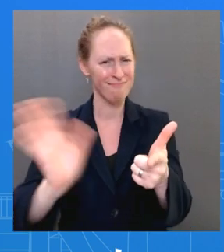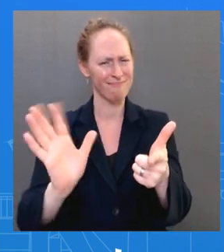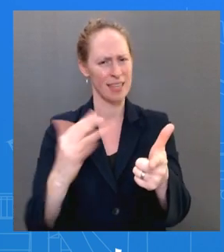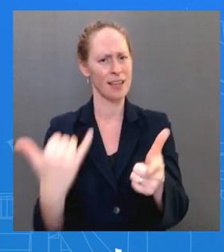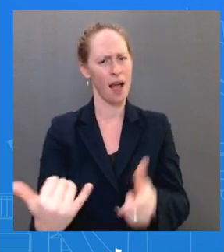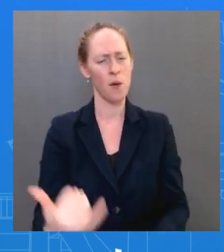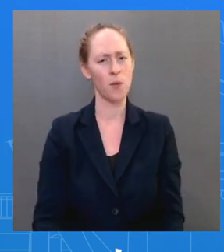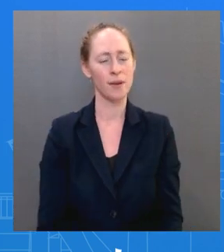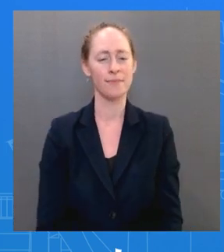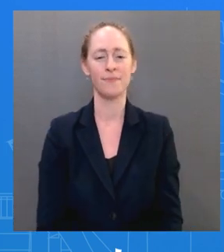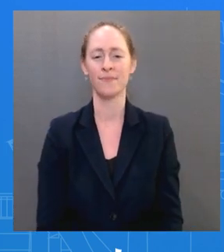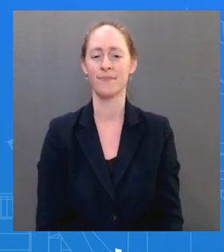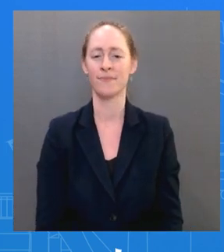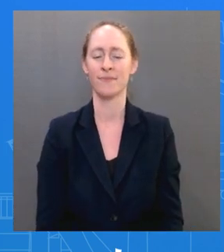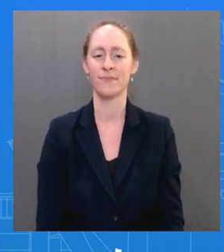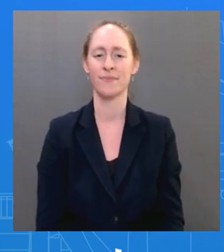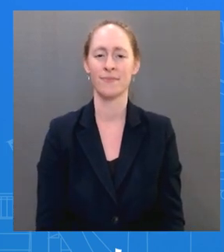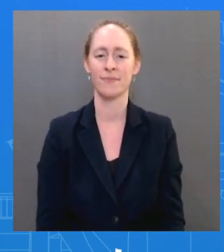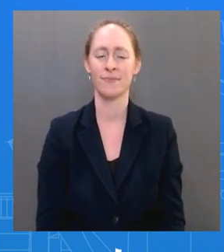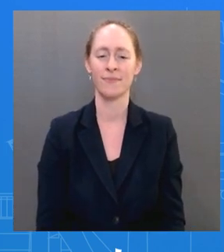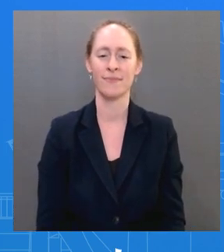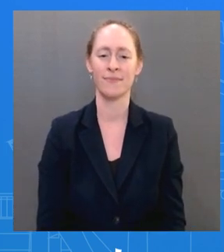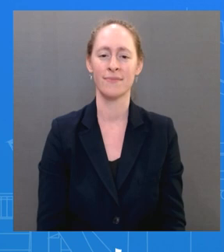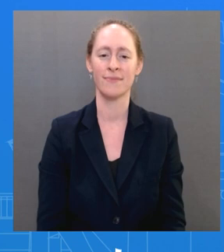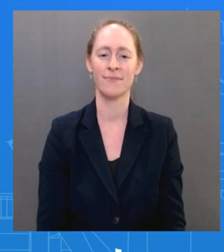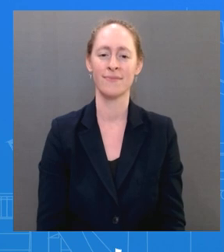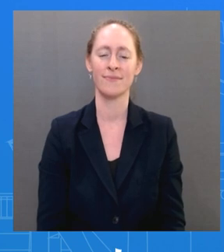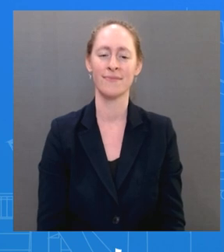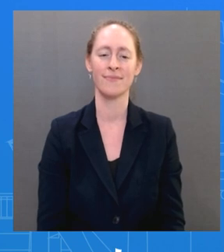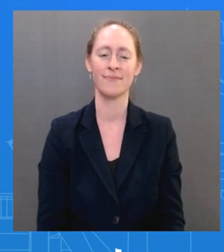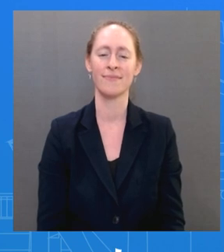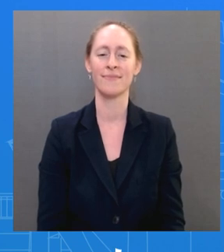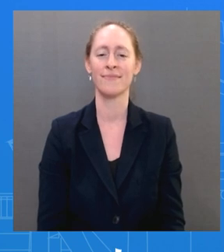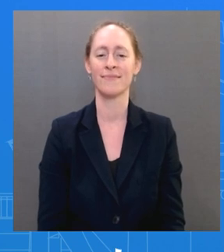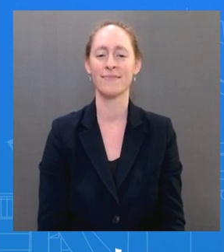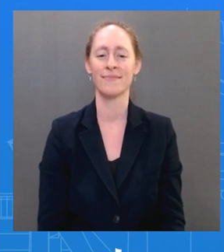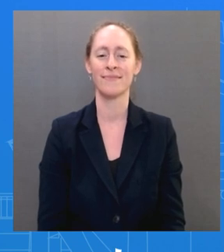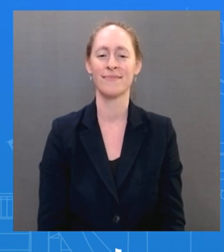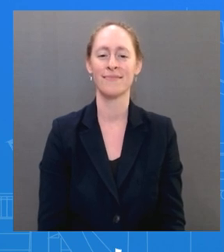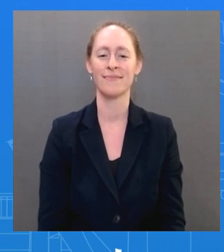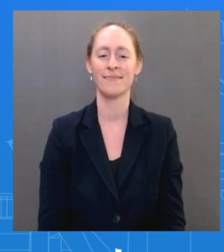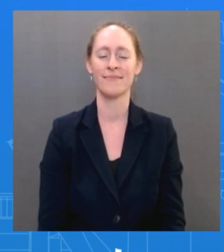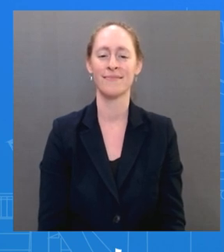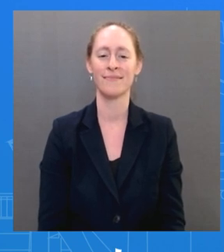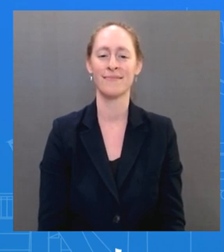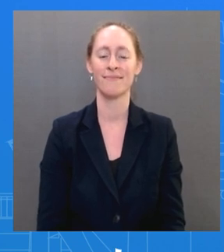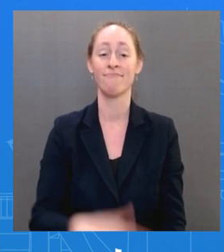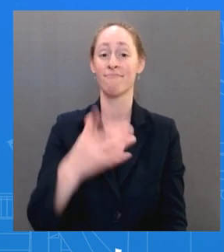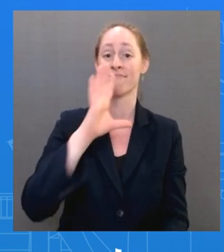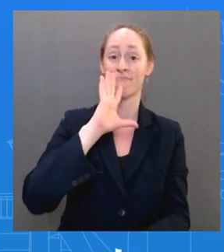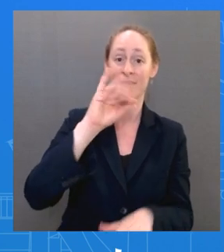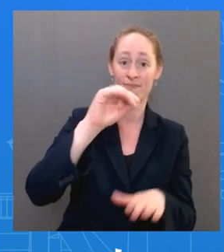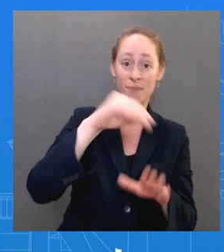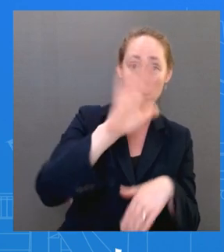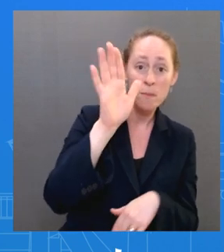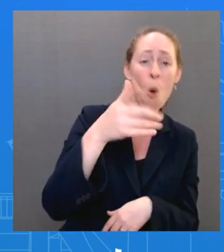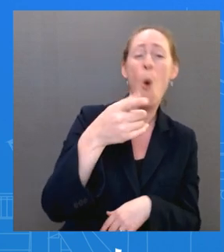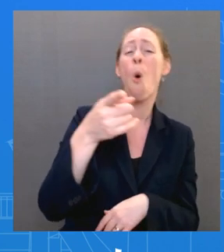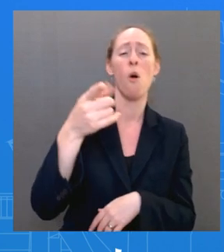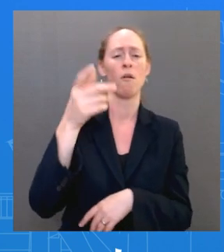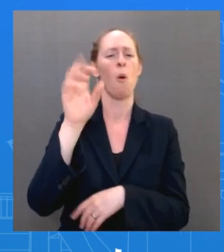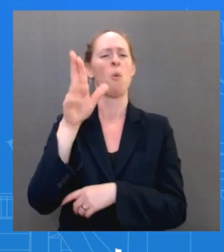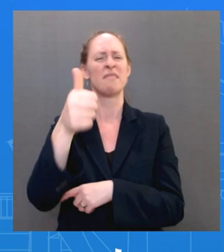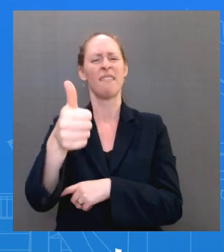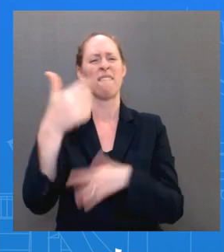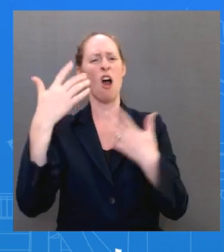chronic condition that meets CDC criteria, please consider getting treated if you have a breakthrough infection. And